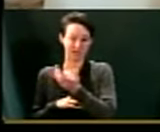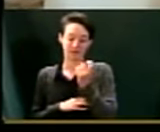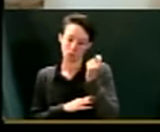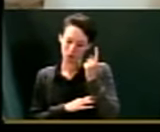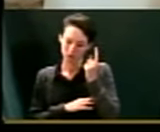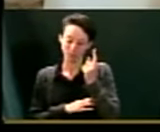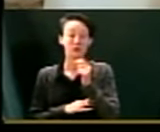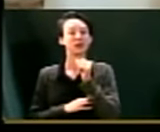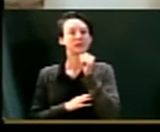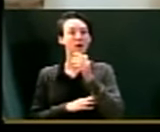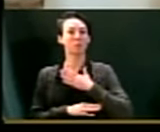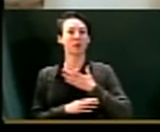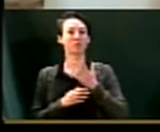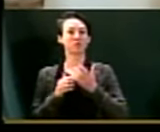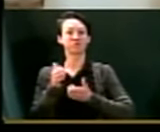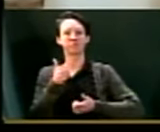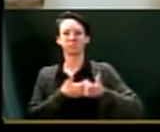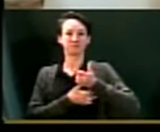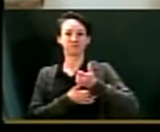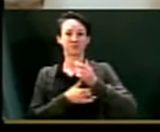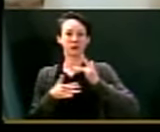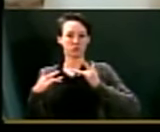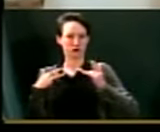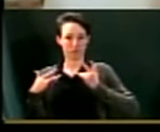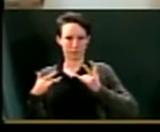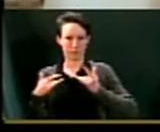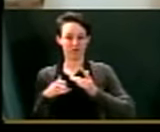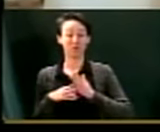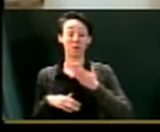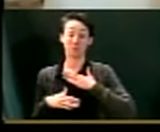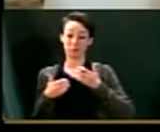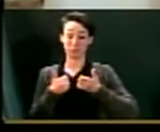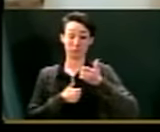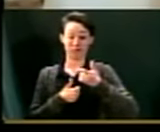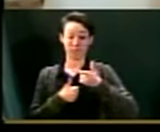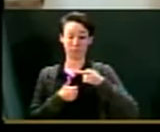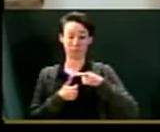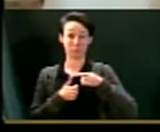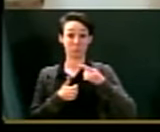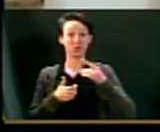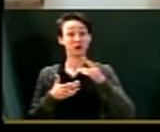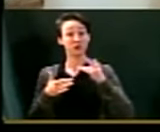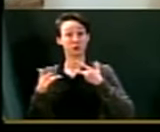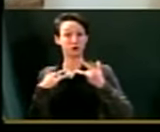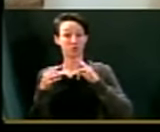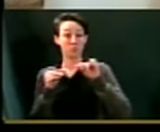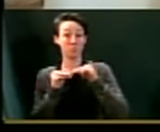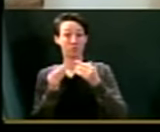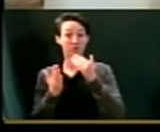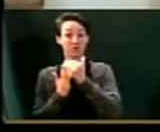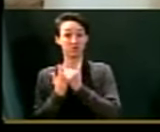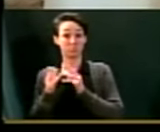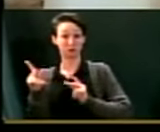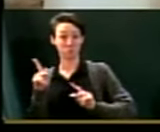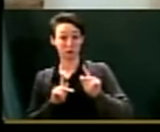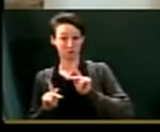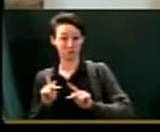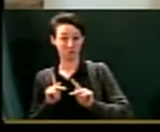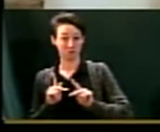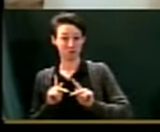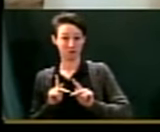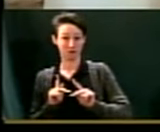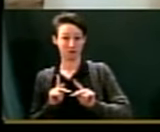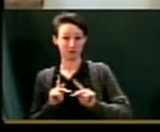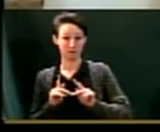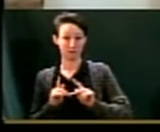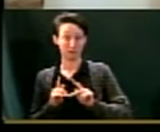largest concerns. My largest concern about the list of people is that when it was finally